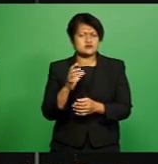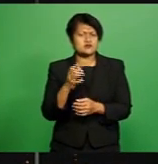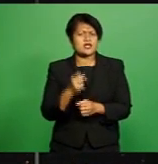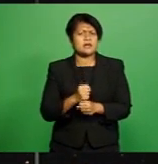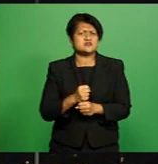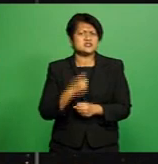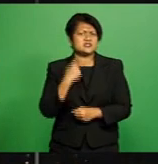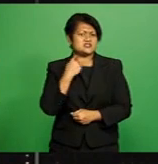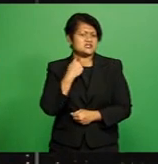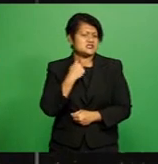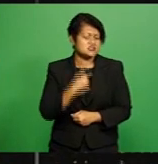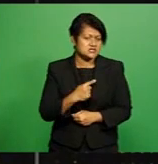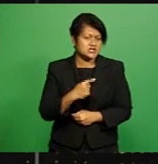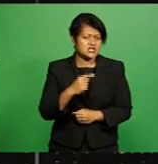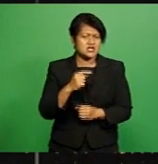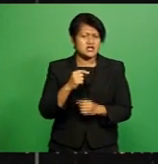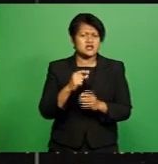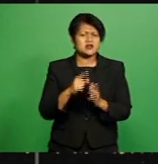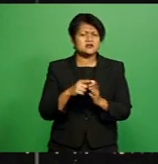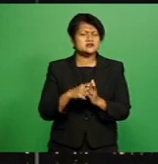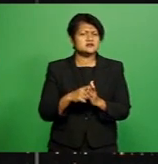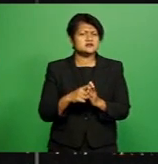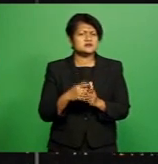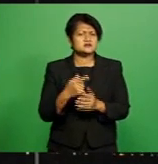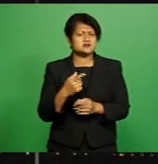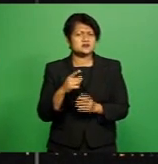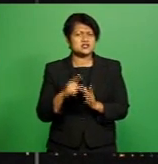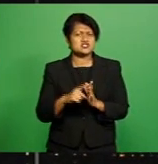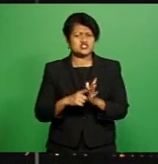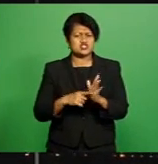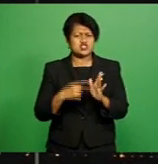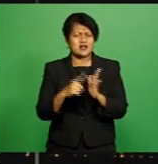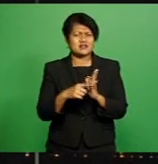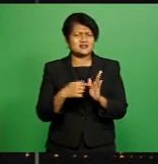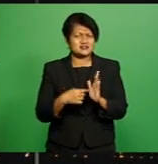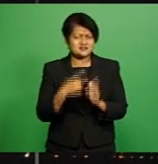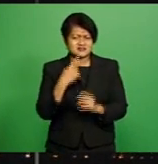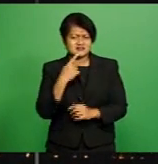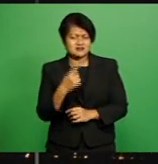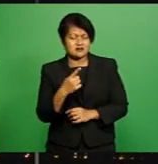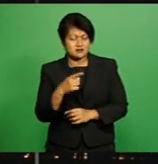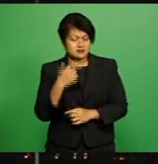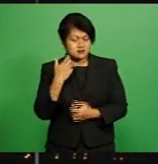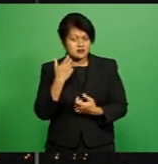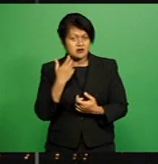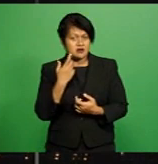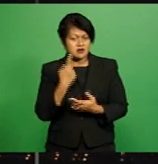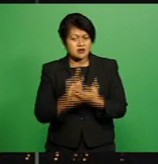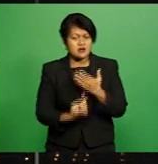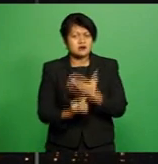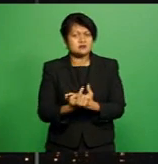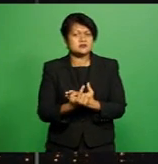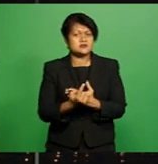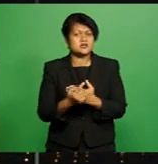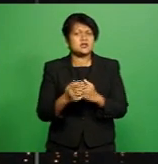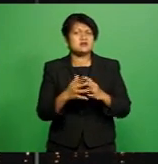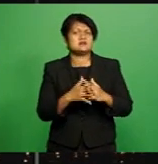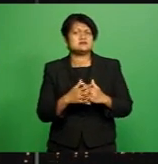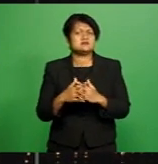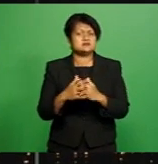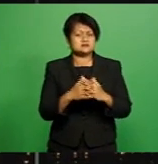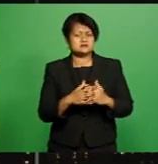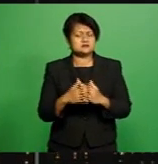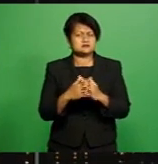kill dissident journalist Jamal Khashoggi. This was released by the U.S. after a declassified